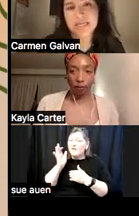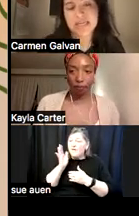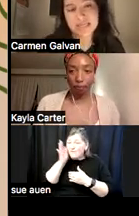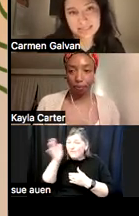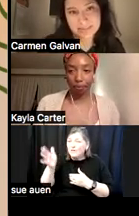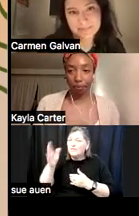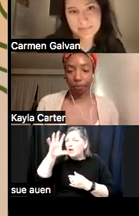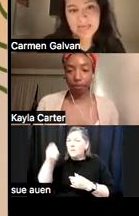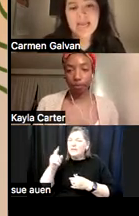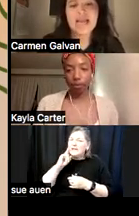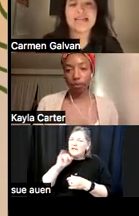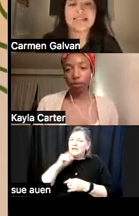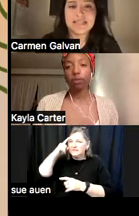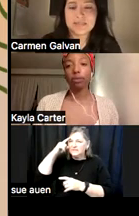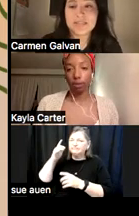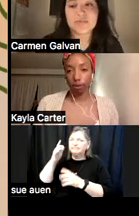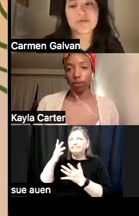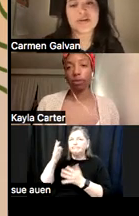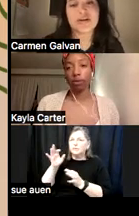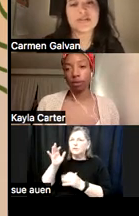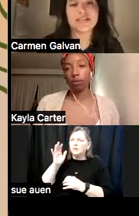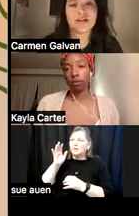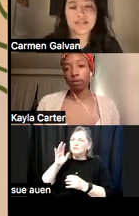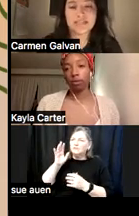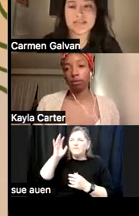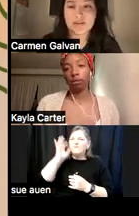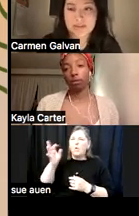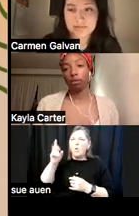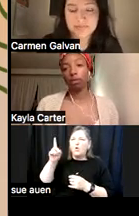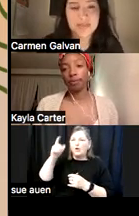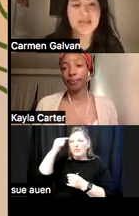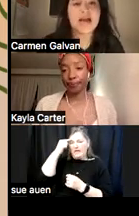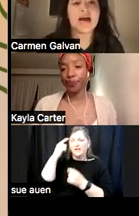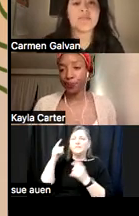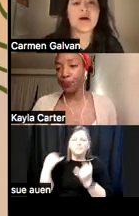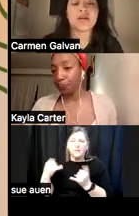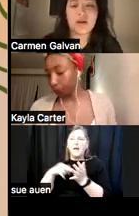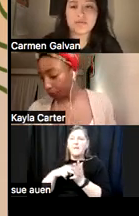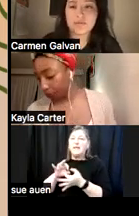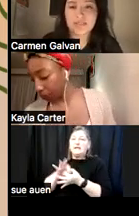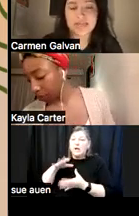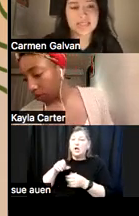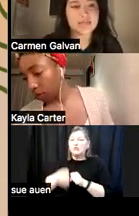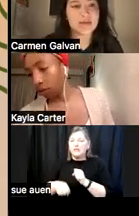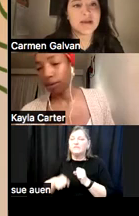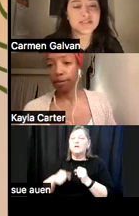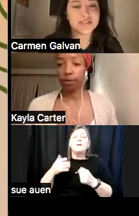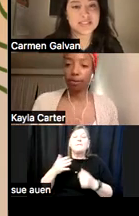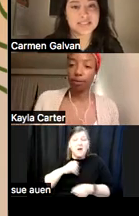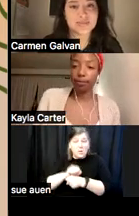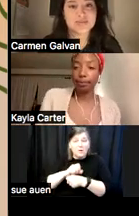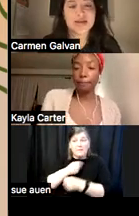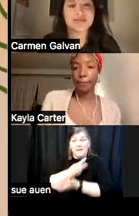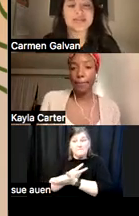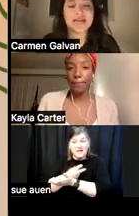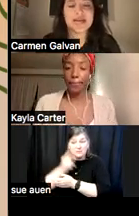company is. And I say this because when we talk about decolonizing grief, a lot of the work that I did in my master's